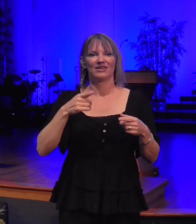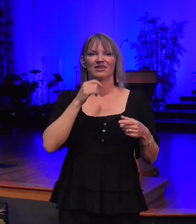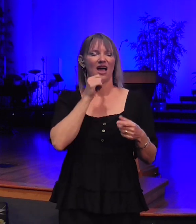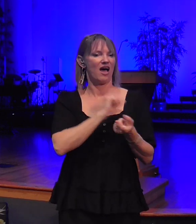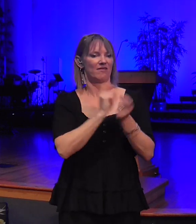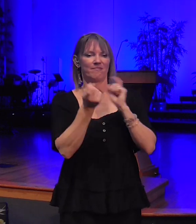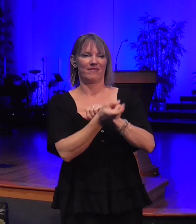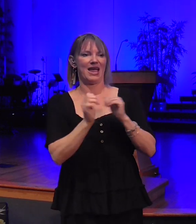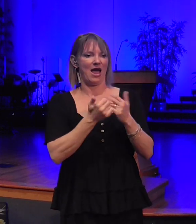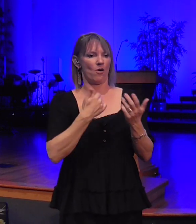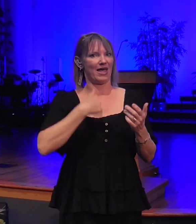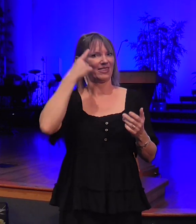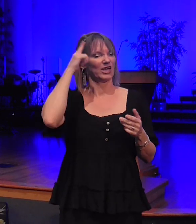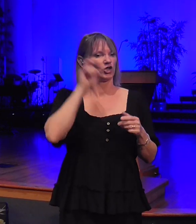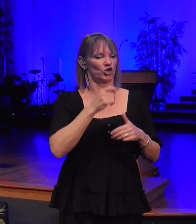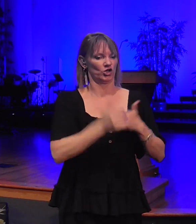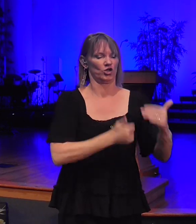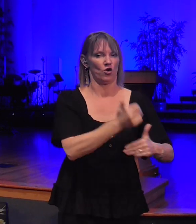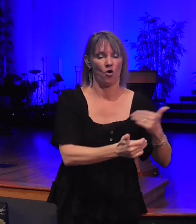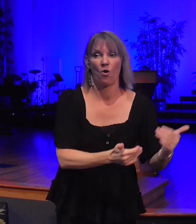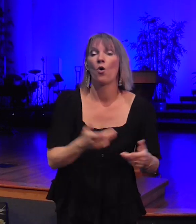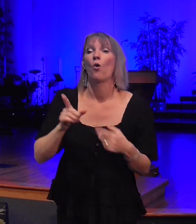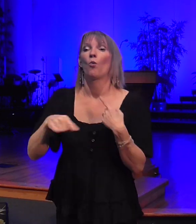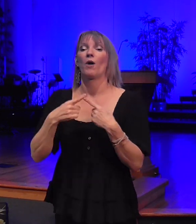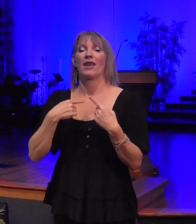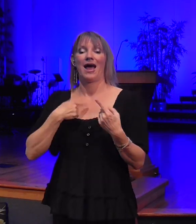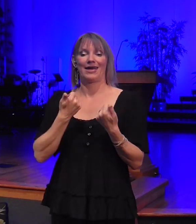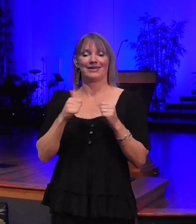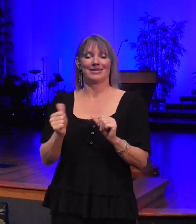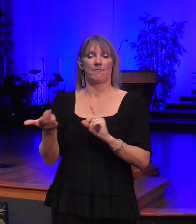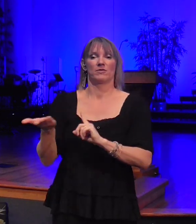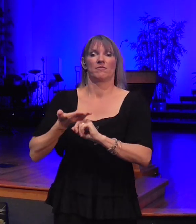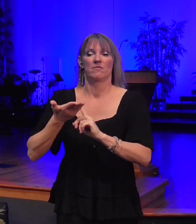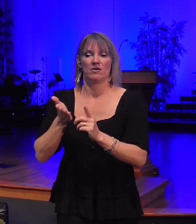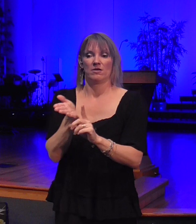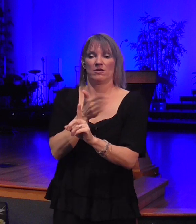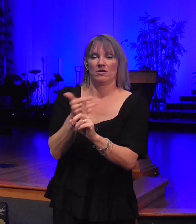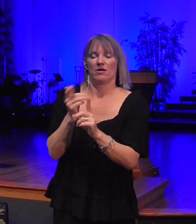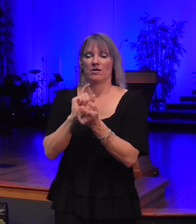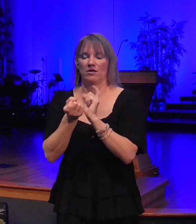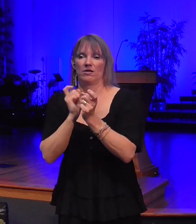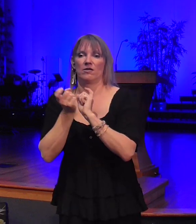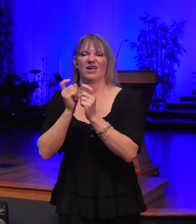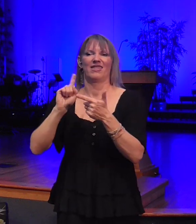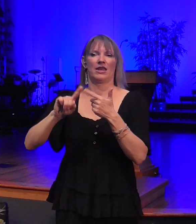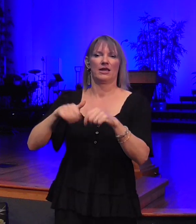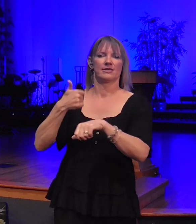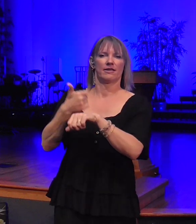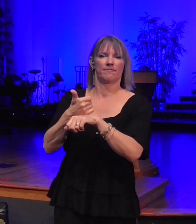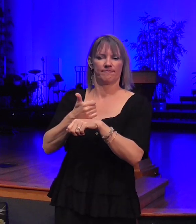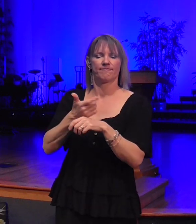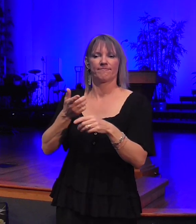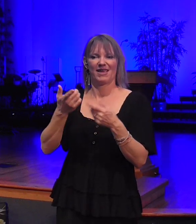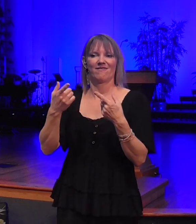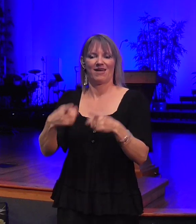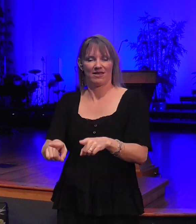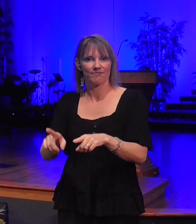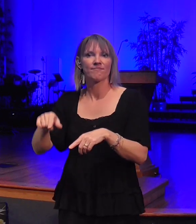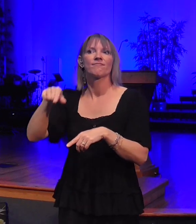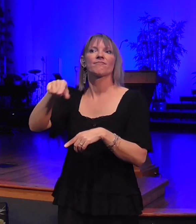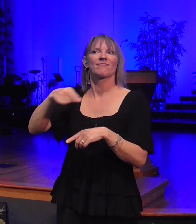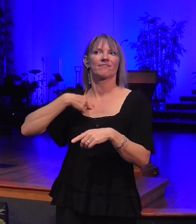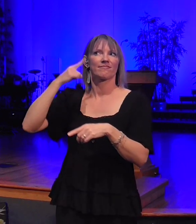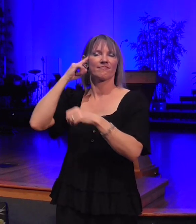When I attempt to manipulate and manage people, I set up a tension in the dynamic between us. I make the event as I see it in my mind more